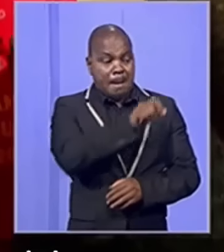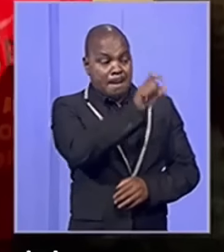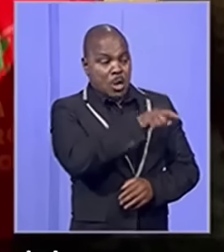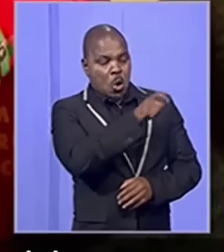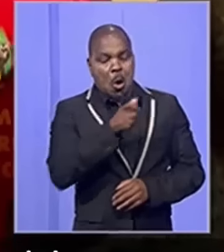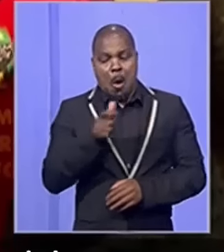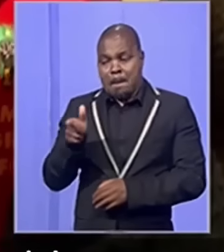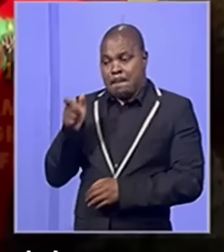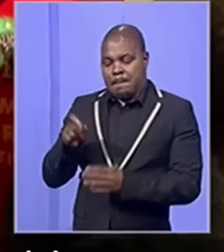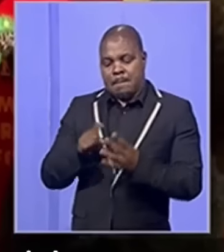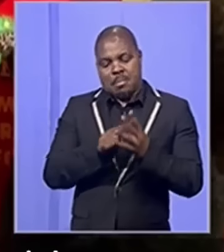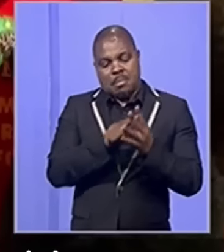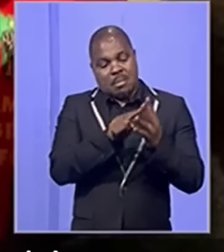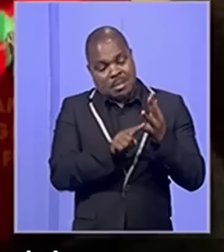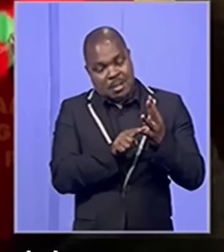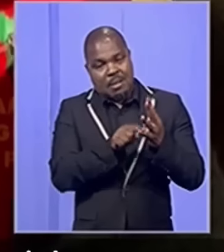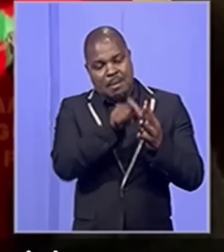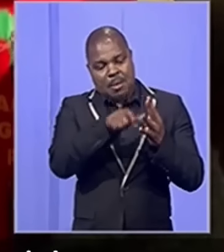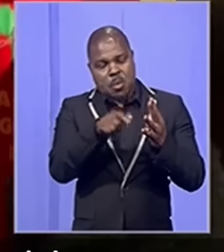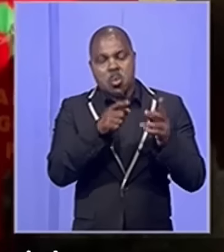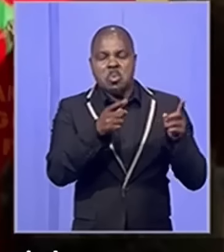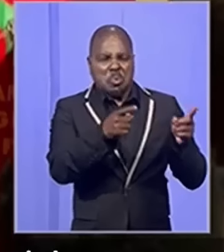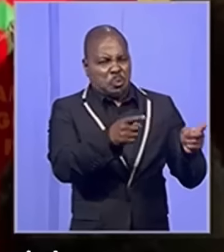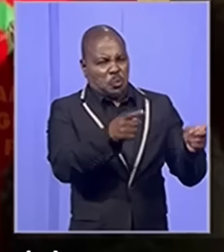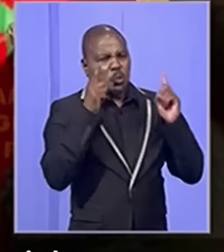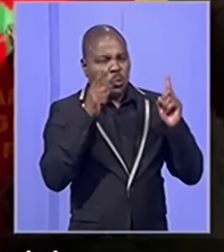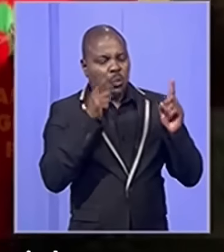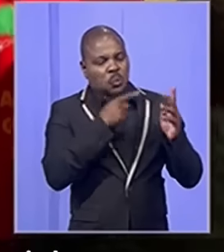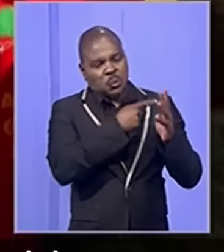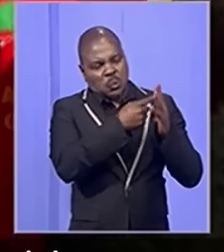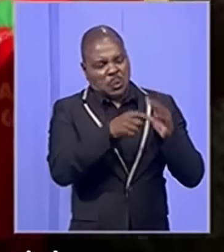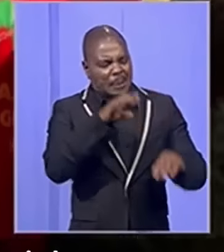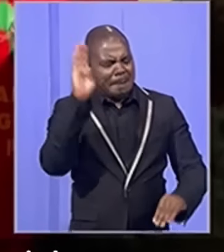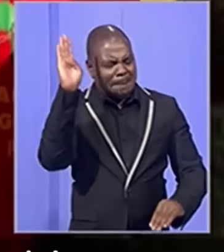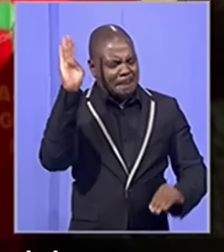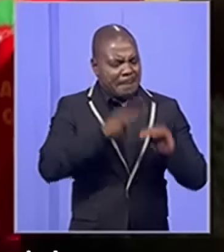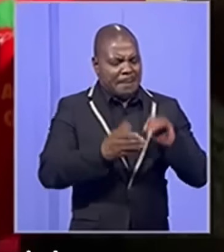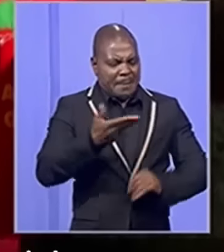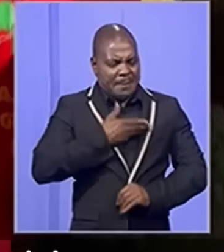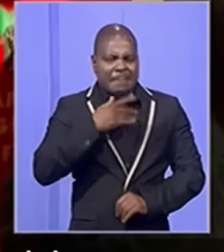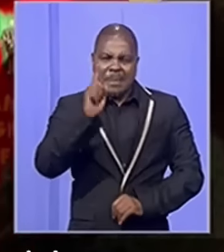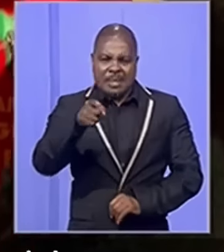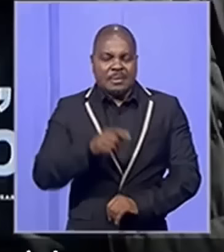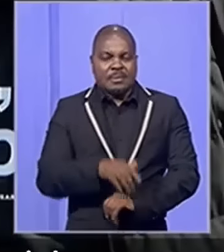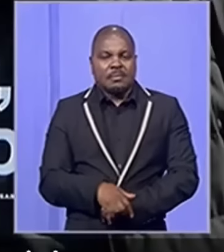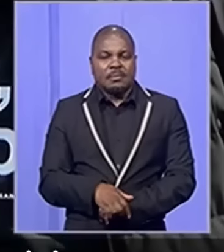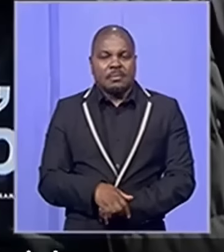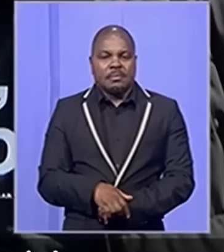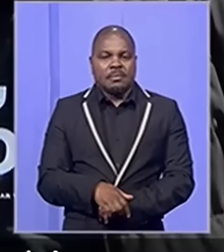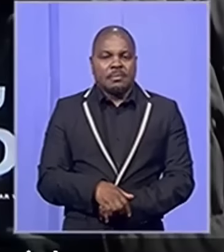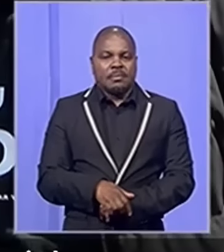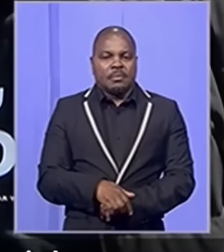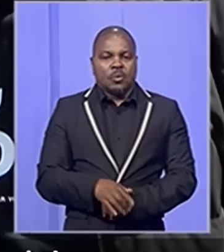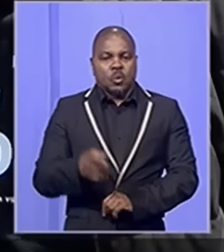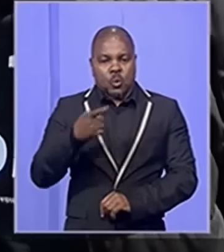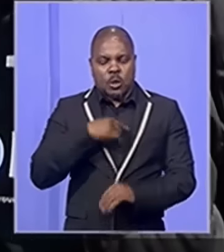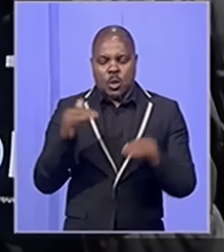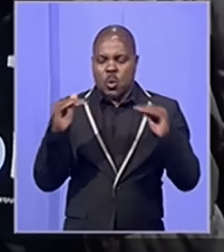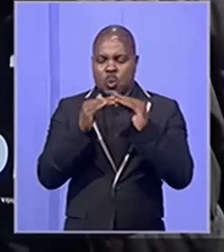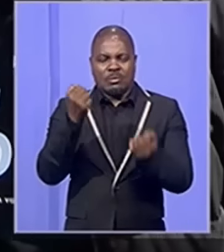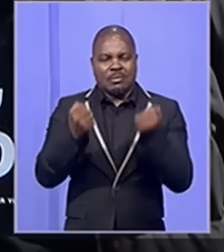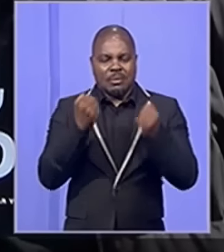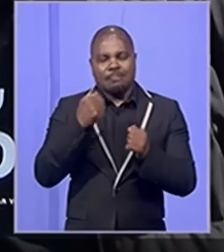mmogo le babelaelwa nae ba kotsi mme ba tshwanetse go newa kotlhao e masisi. We are calling for justice to be served and